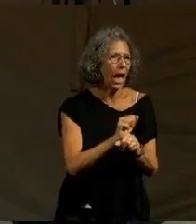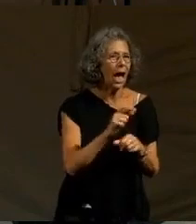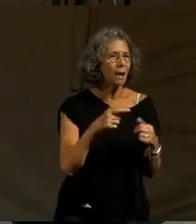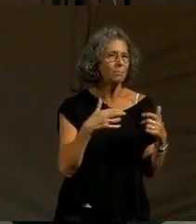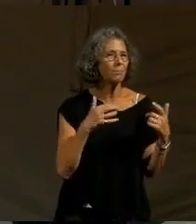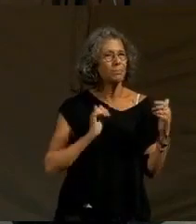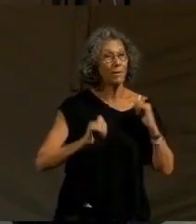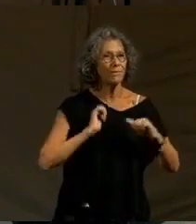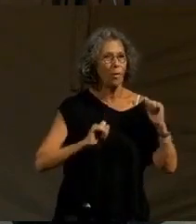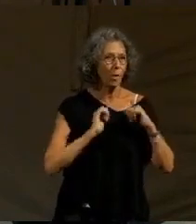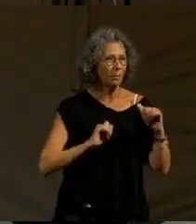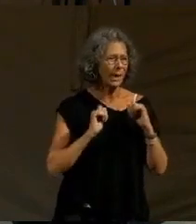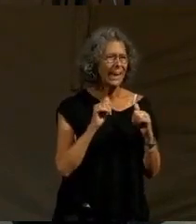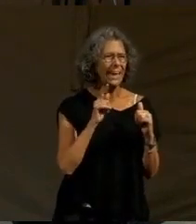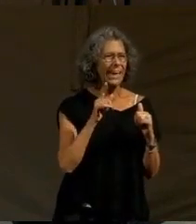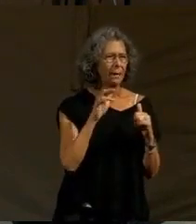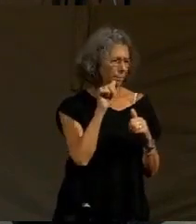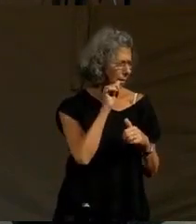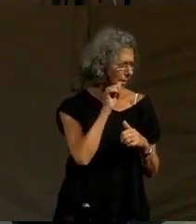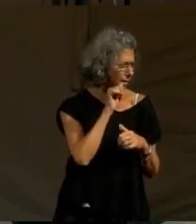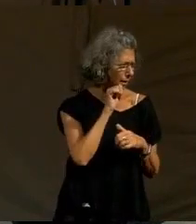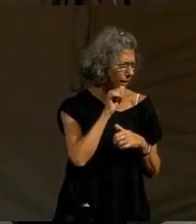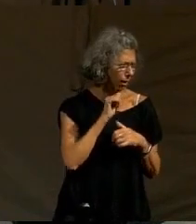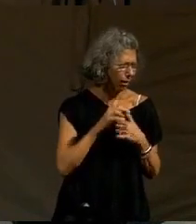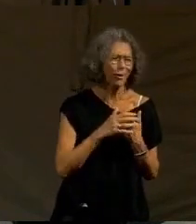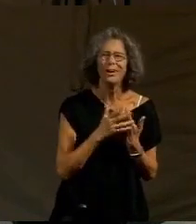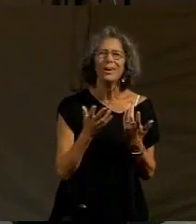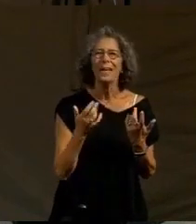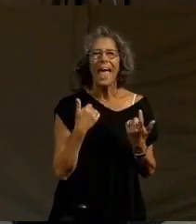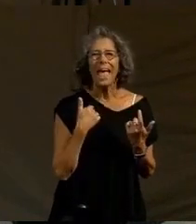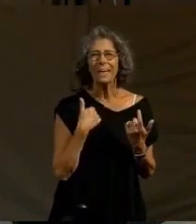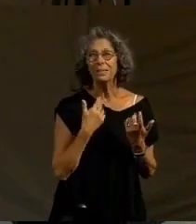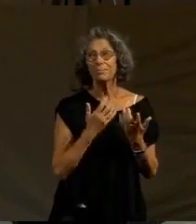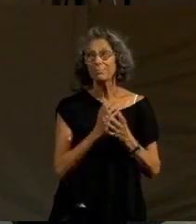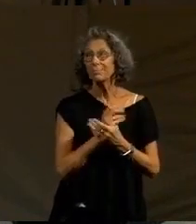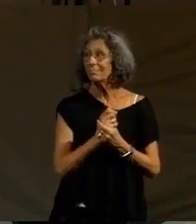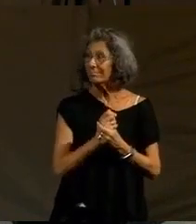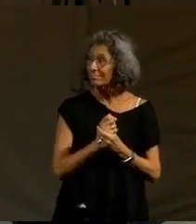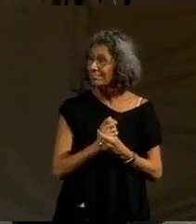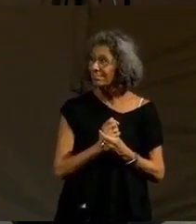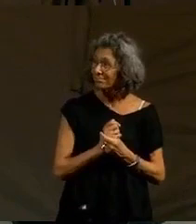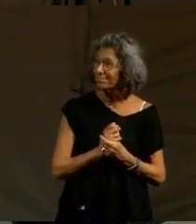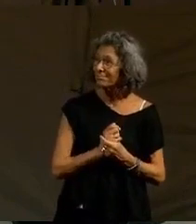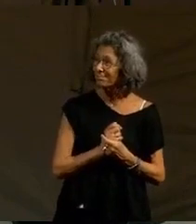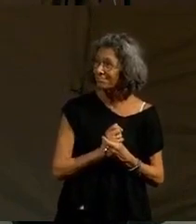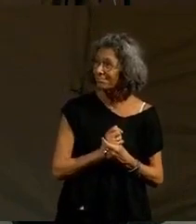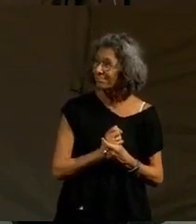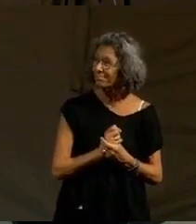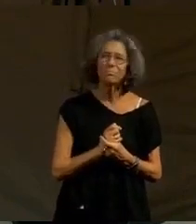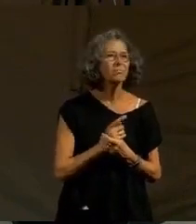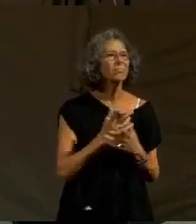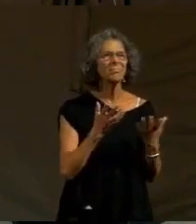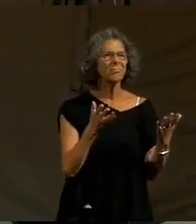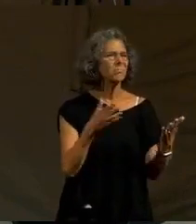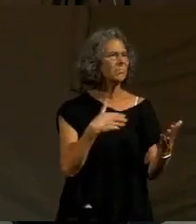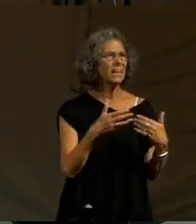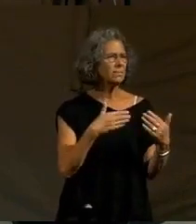Punishment. It was great. But I noticed no matter how much I played my acoustic